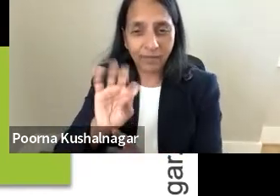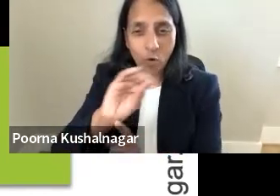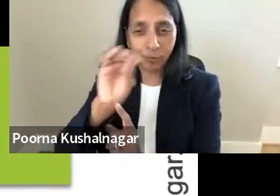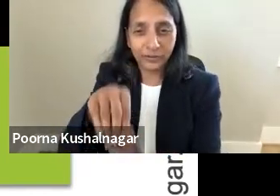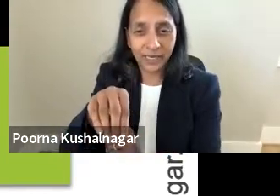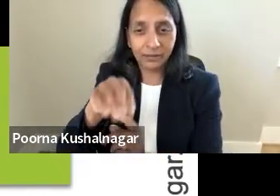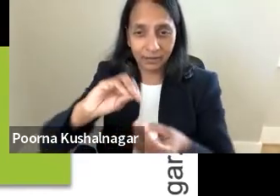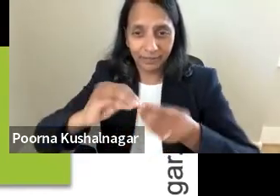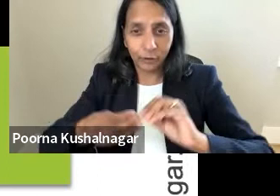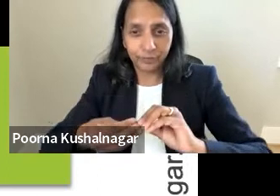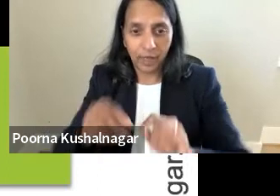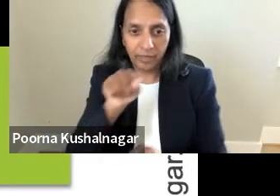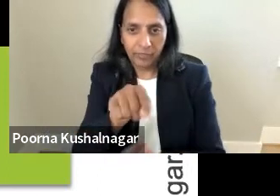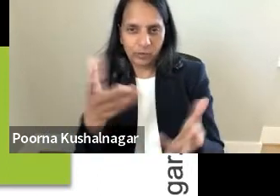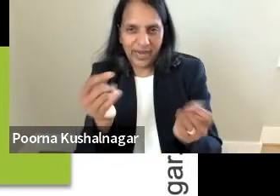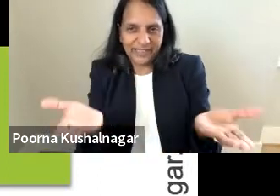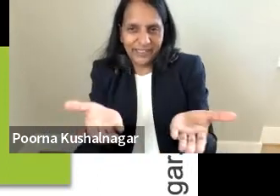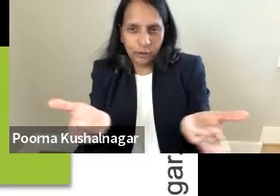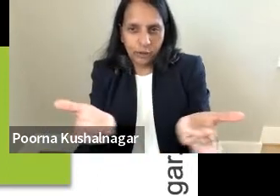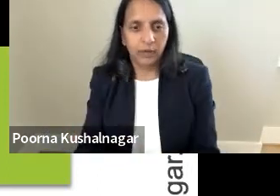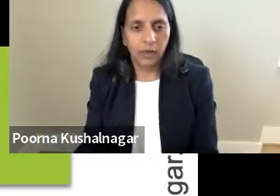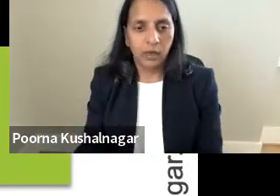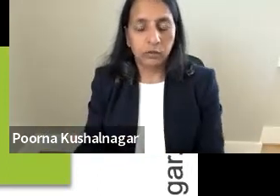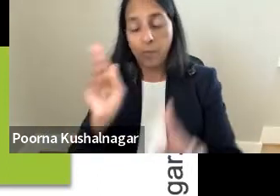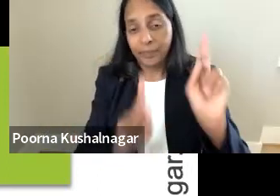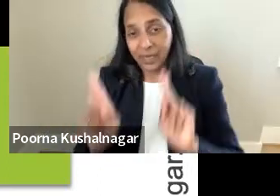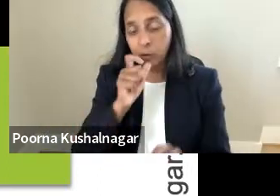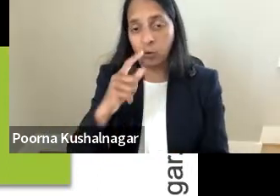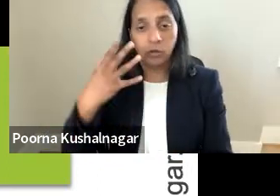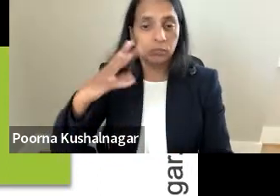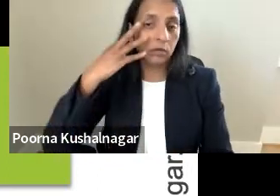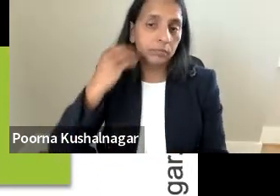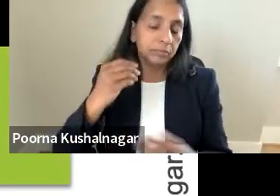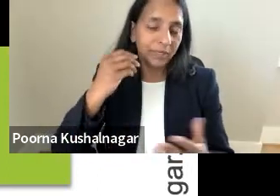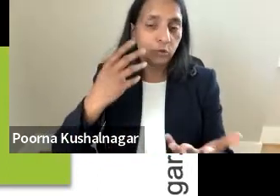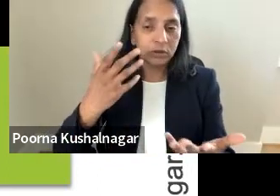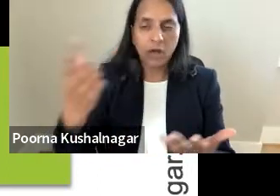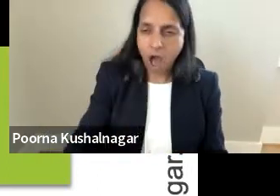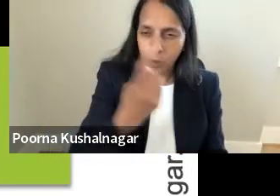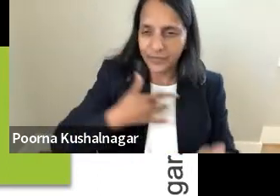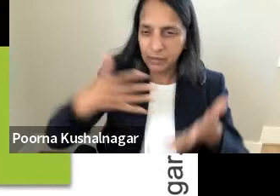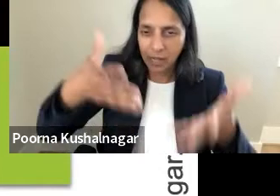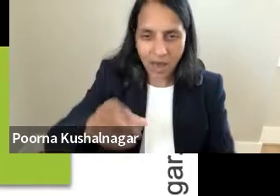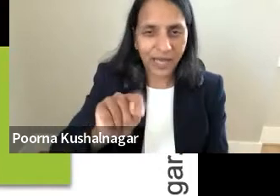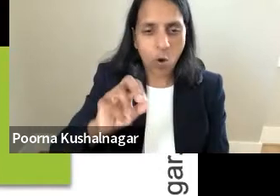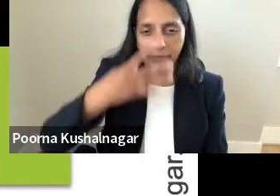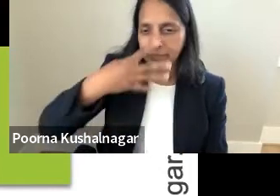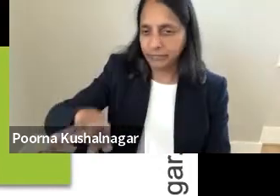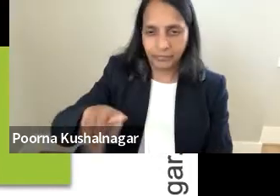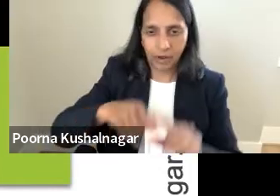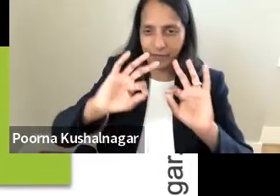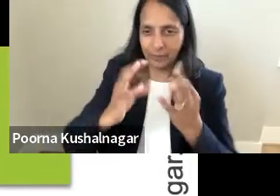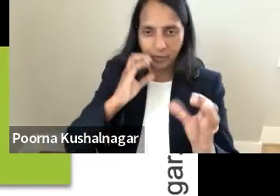Another finding, the 40% figure that I mentioned earlier, is what we see here. People who have